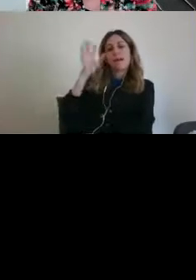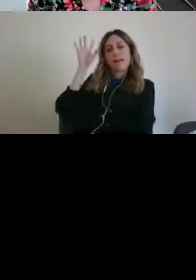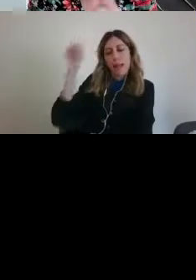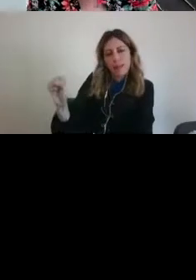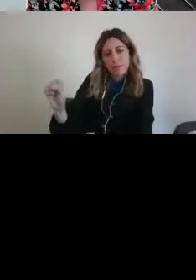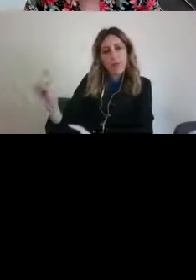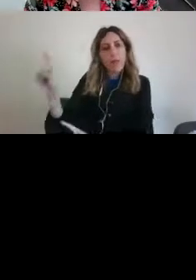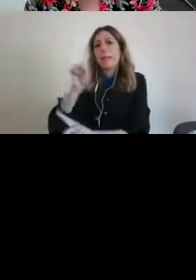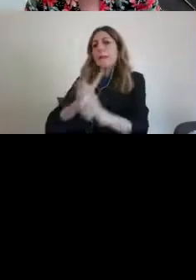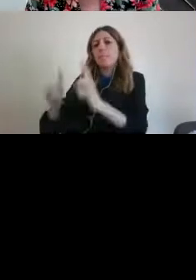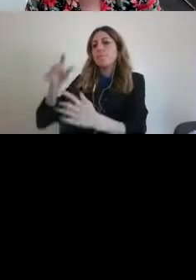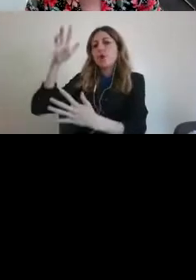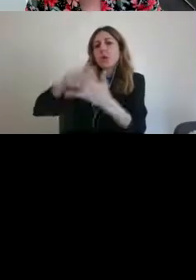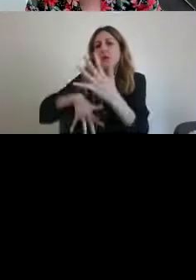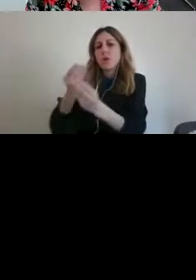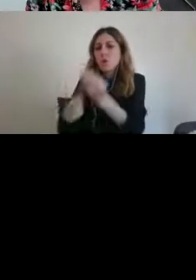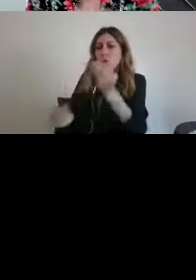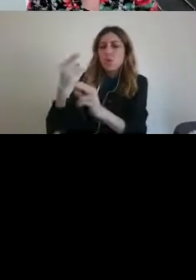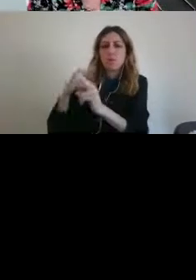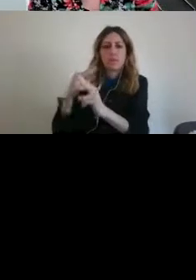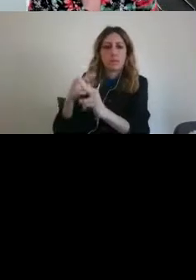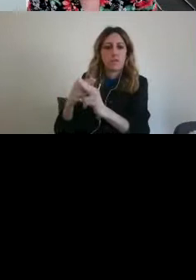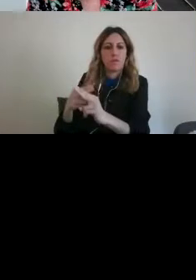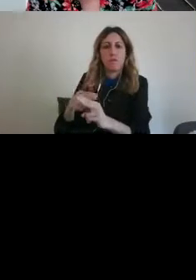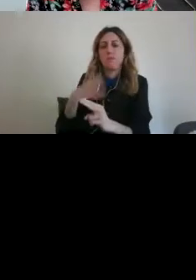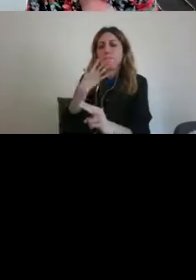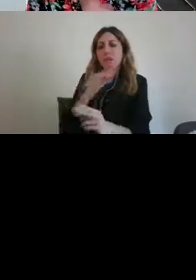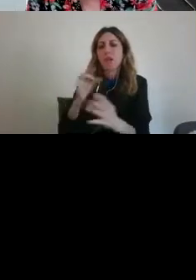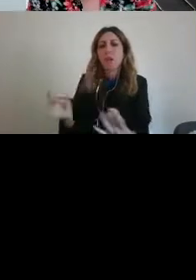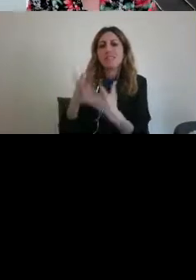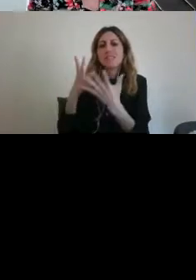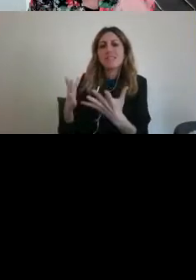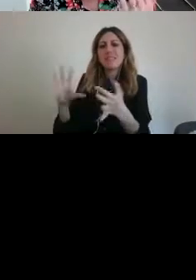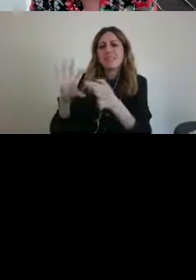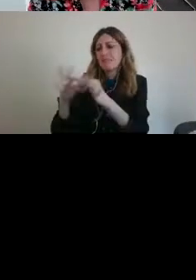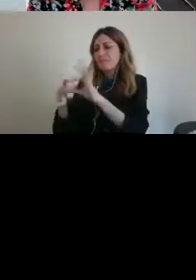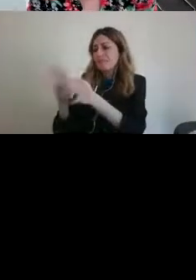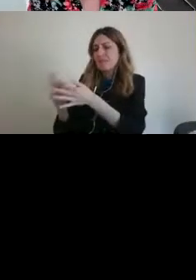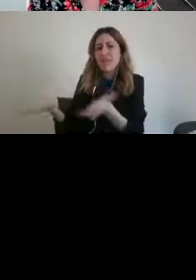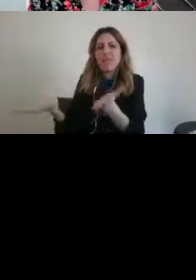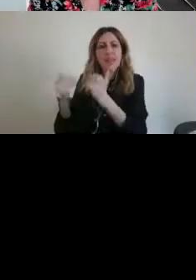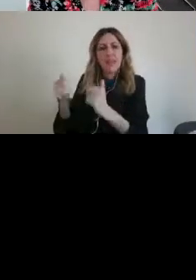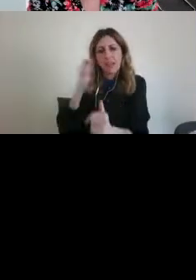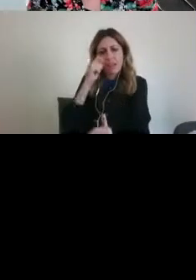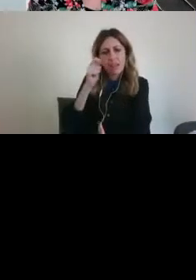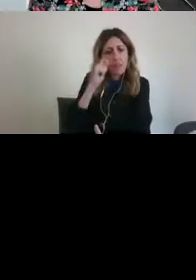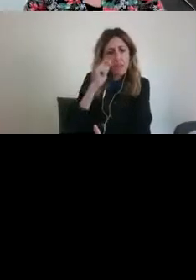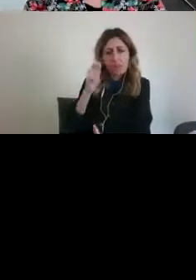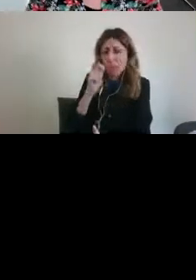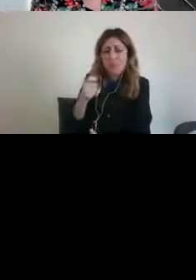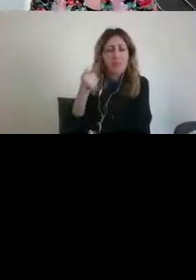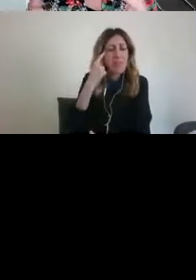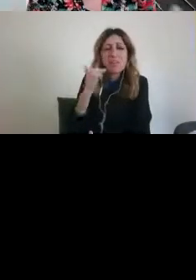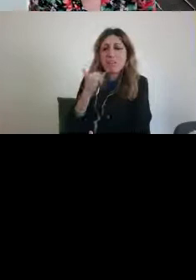links, Google will come there pretty often. But if a page gets no or little links, Google will not come there really often. So